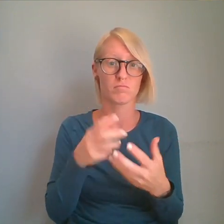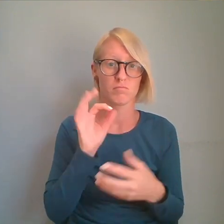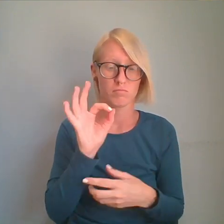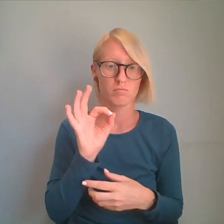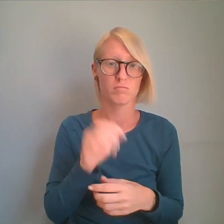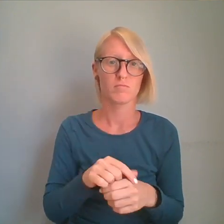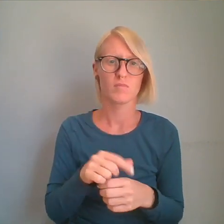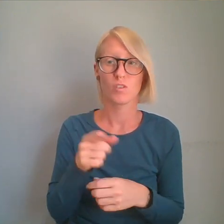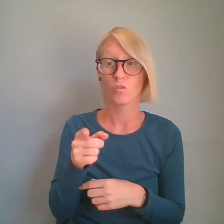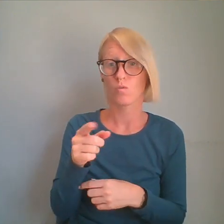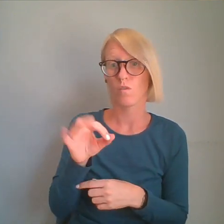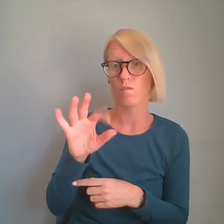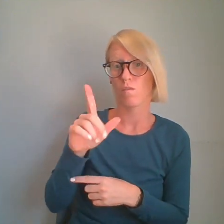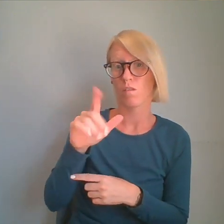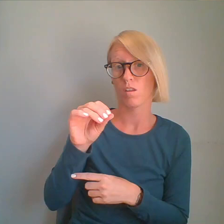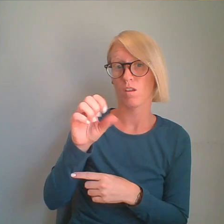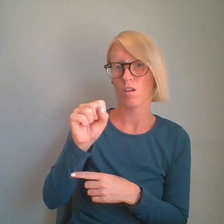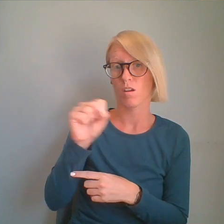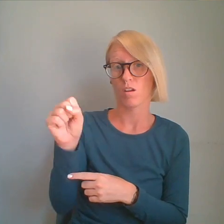Do you floss every day?